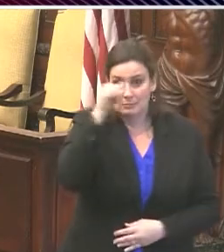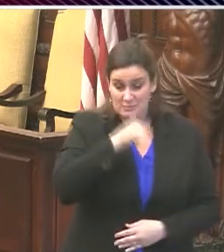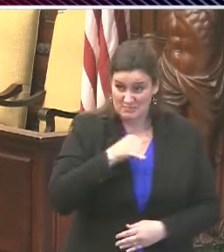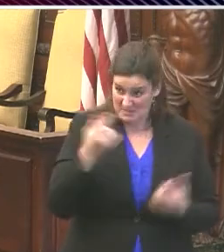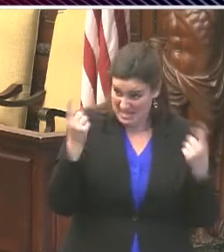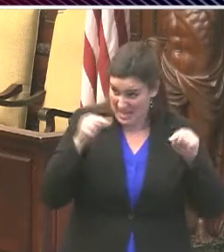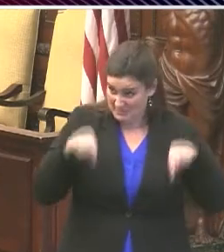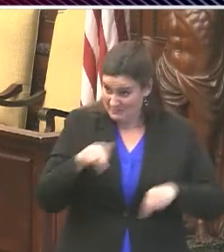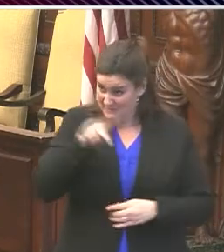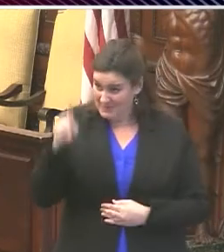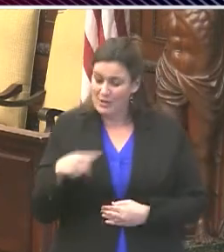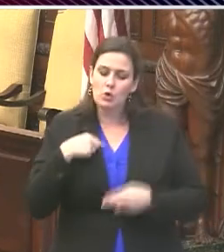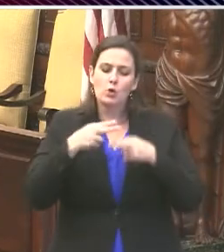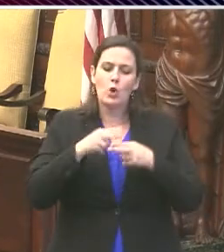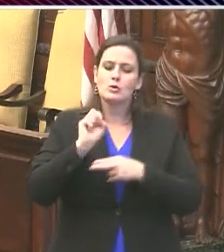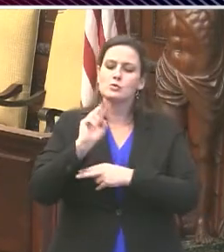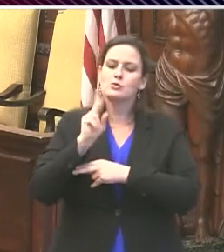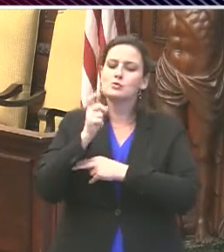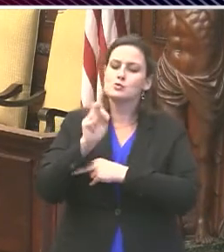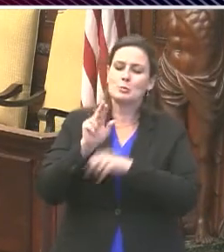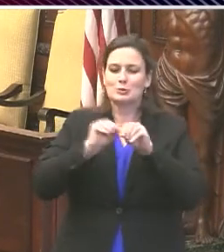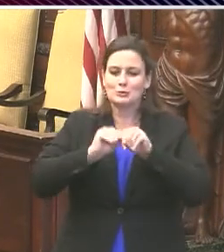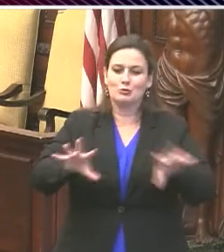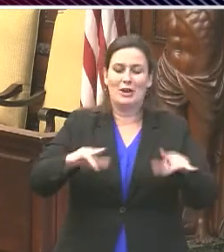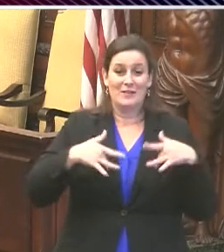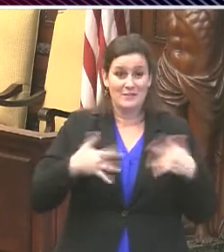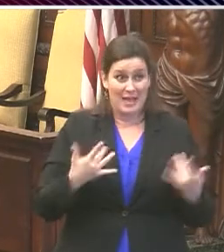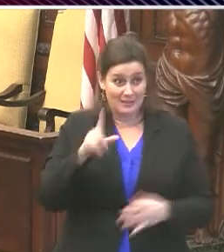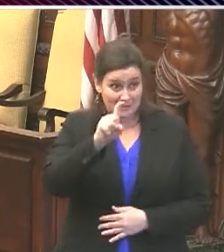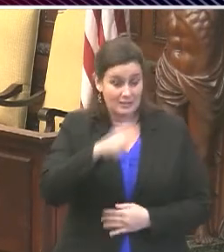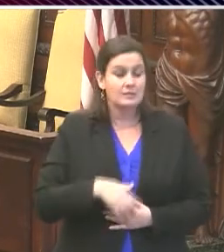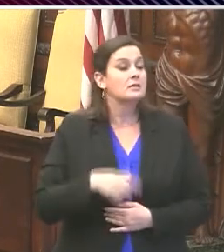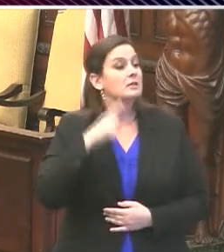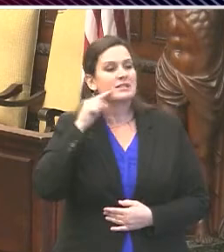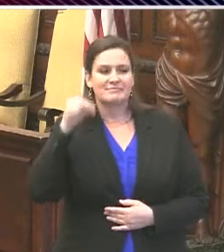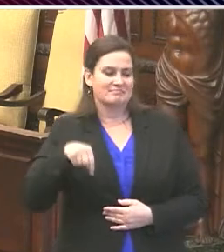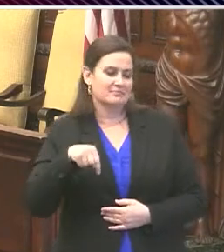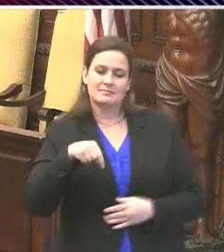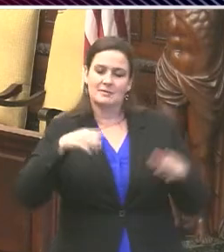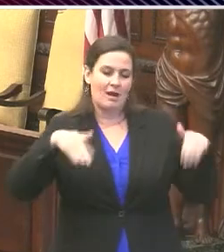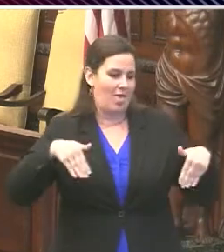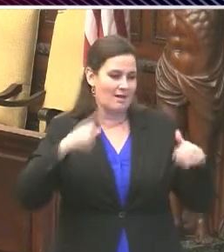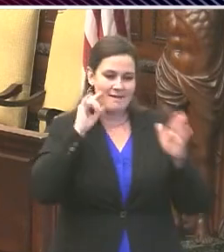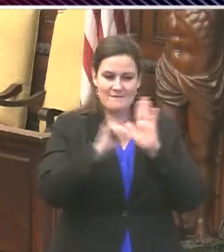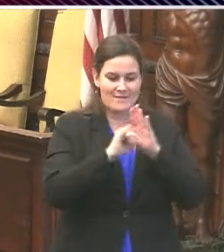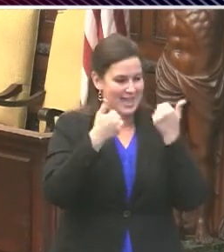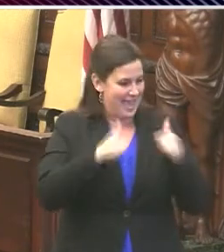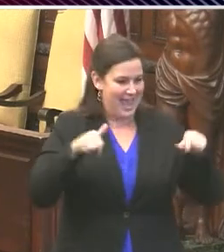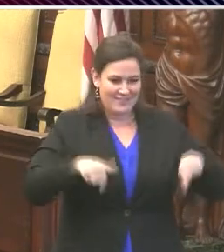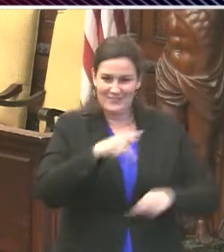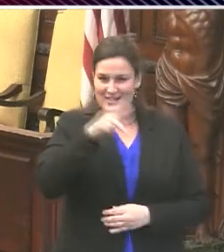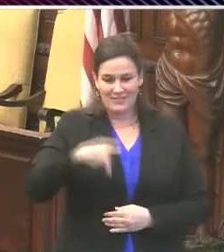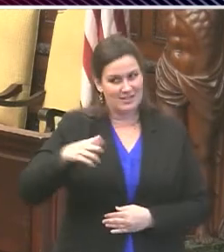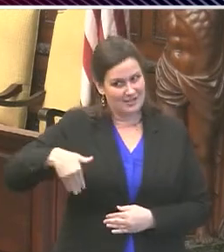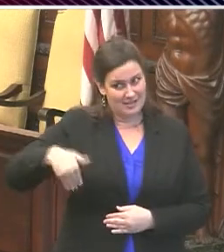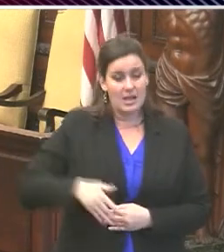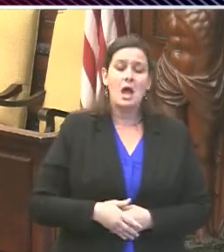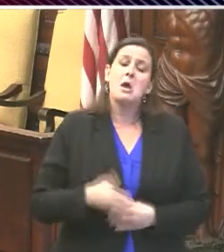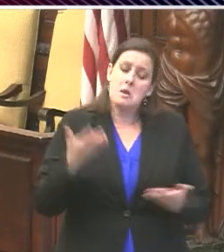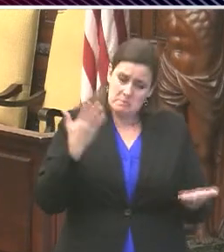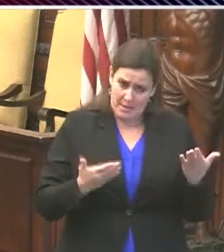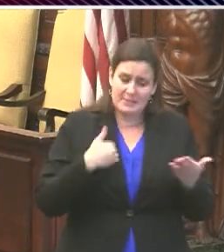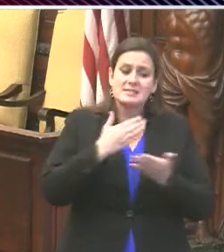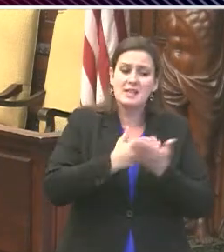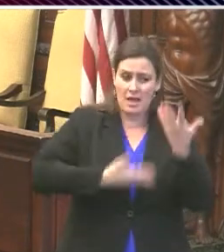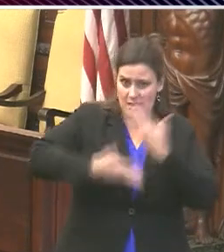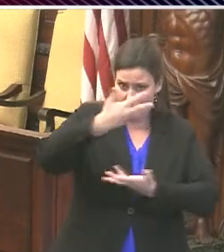single super spreader event? We have not identified any event where there's a large number of people who've been infected. There's probably been some social gatherings where there may